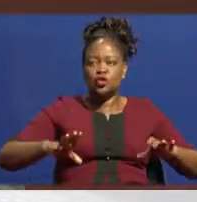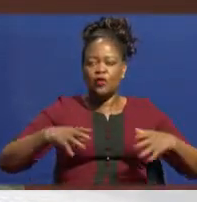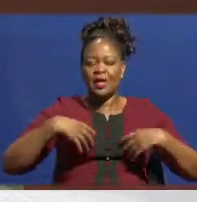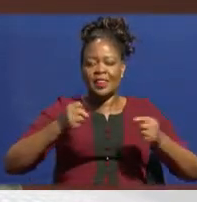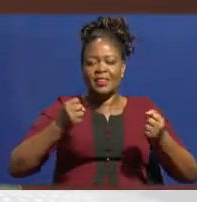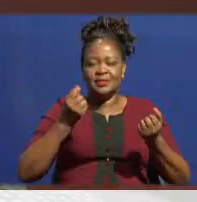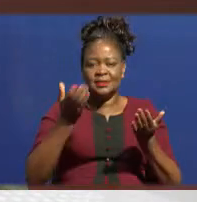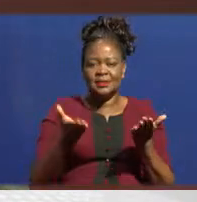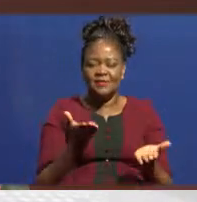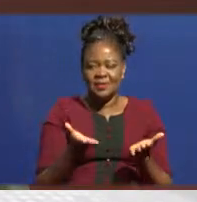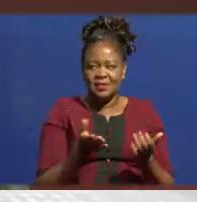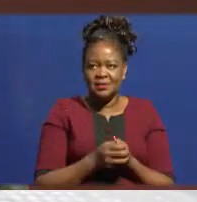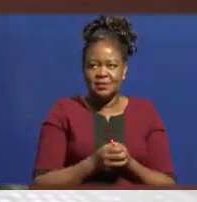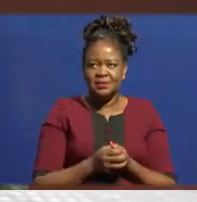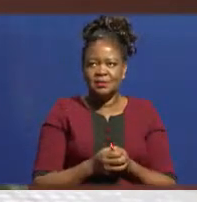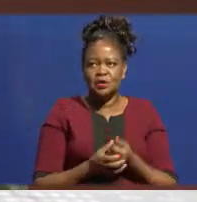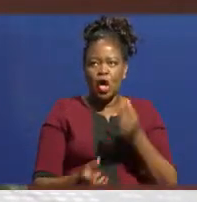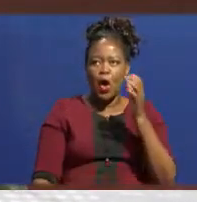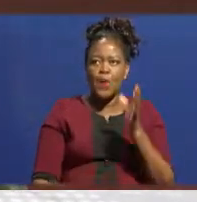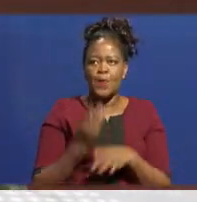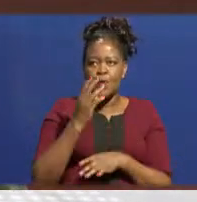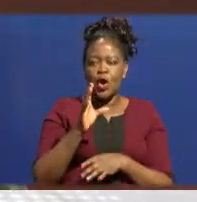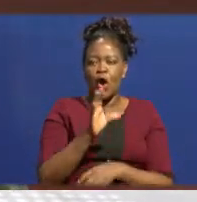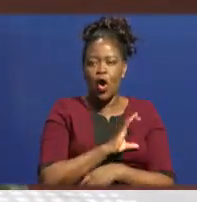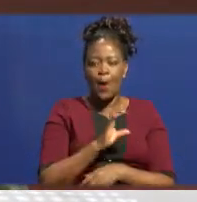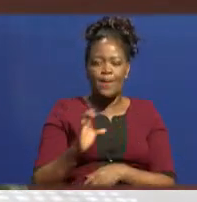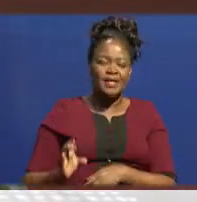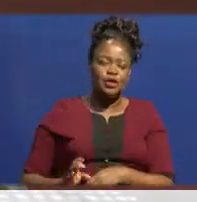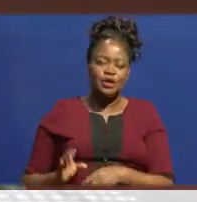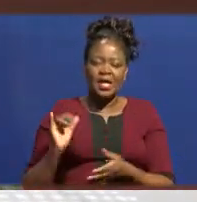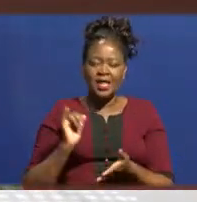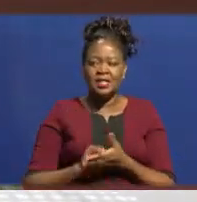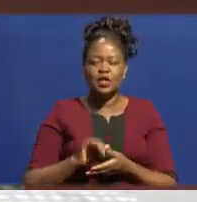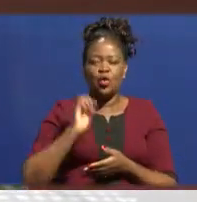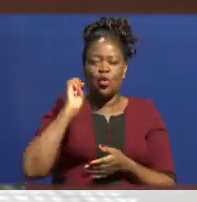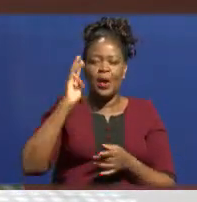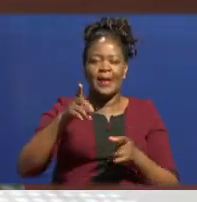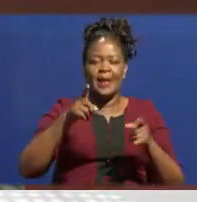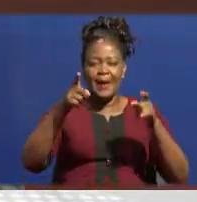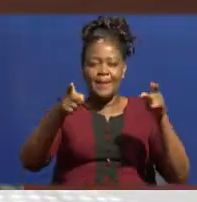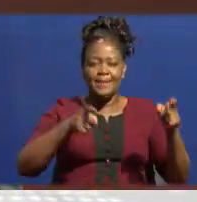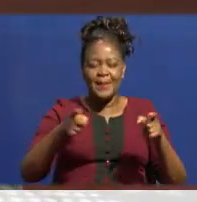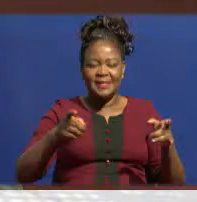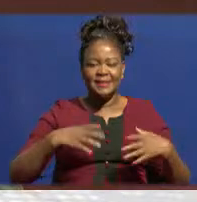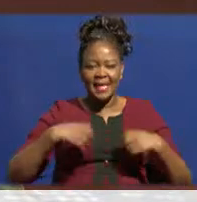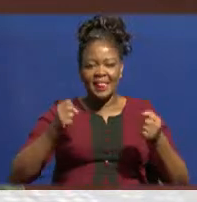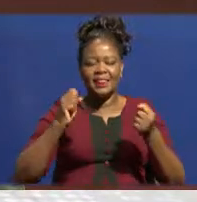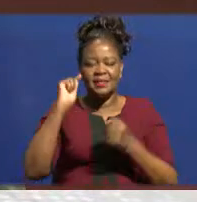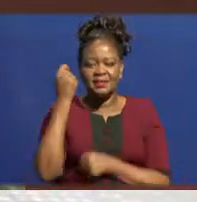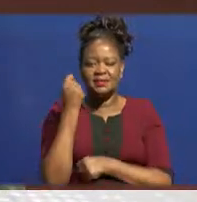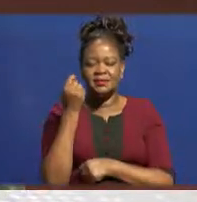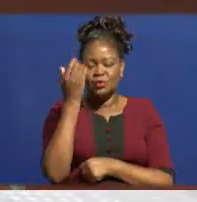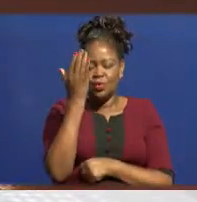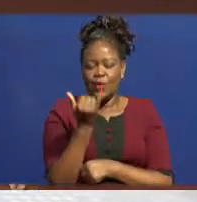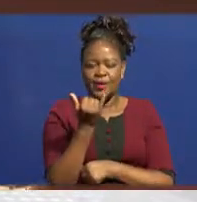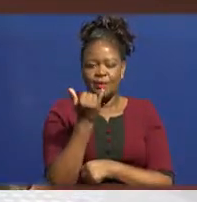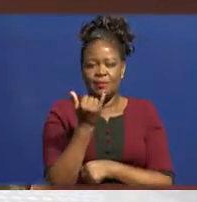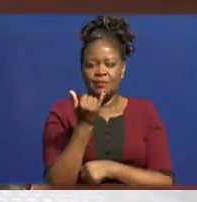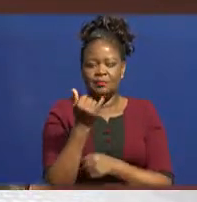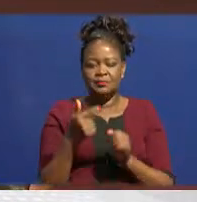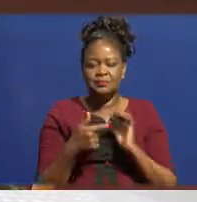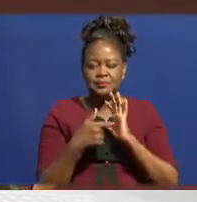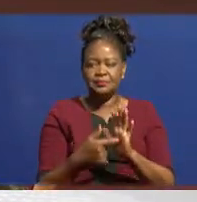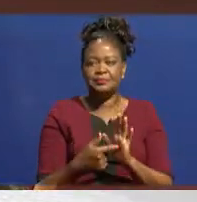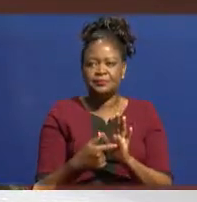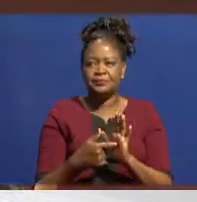health services, form a commission that will go into manage health within the country. Because, for